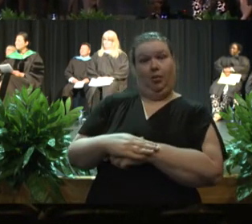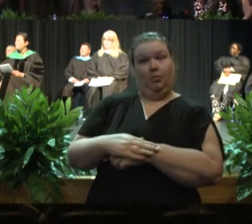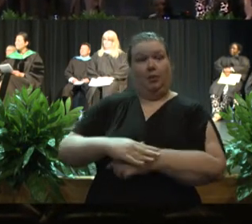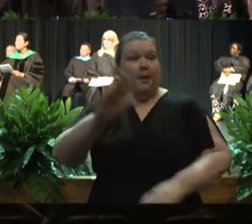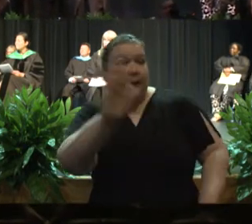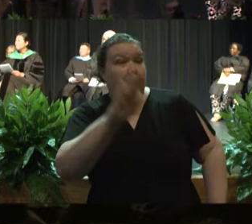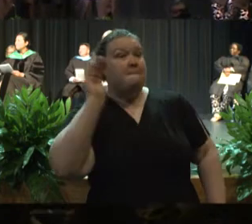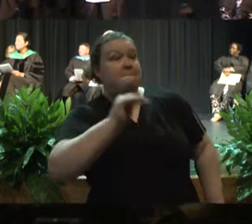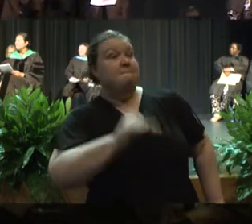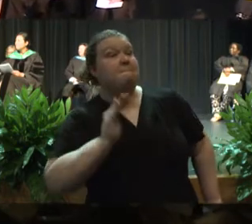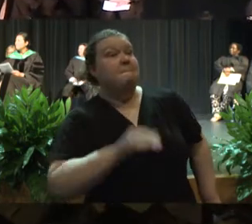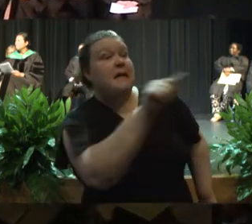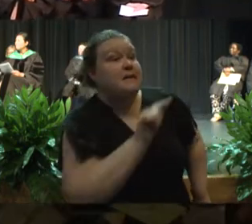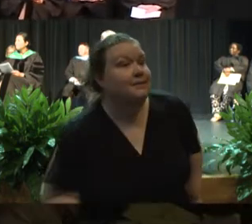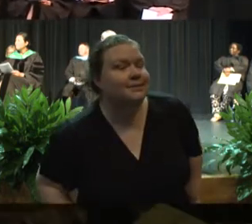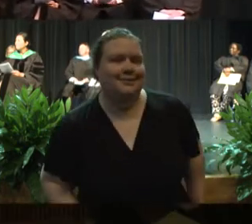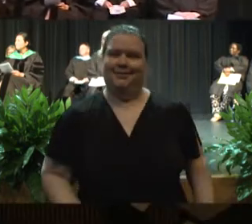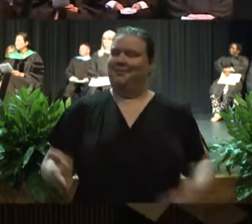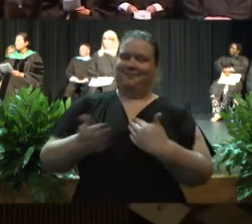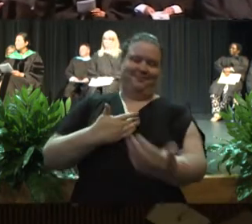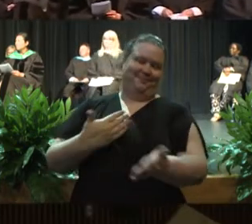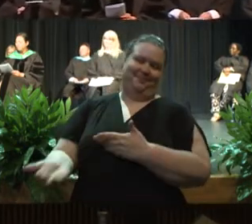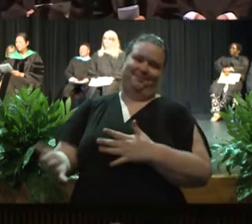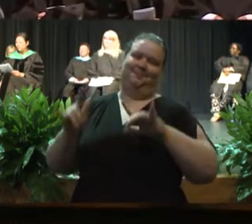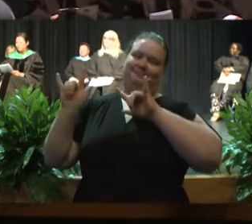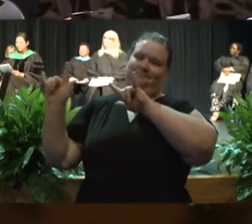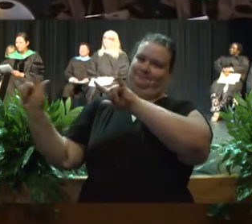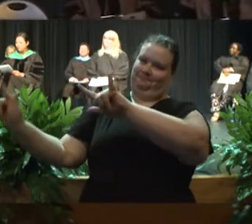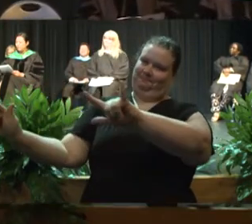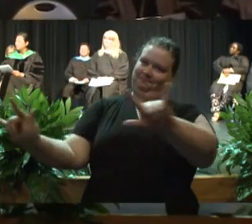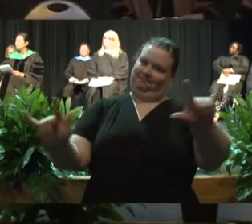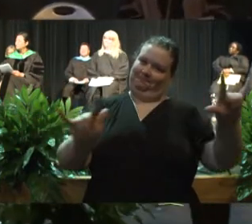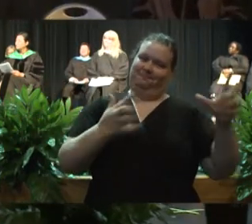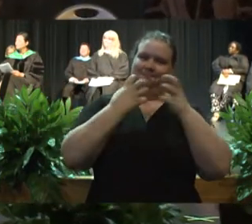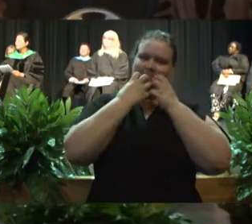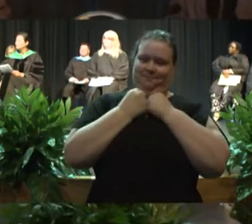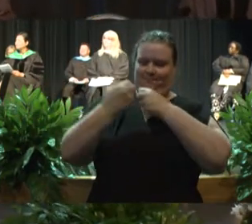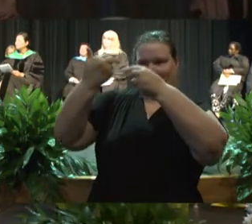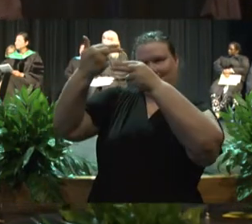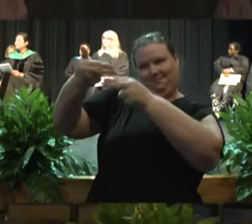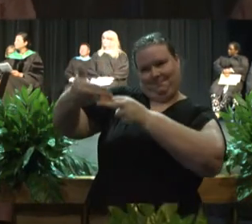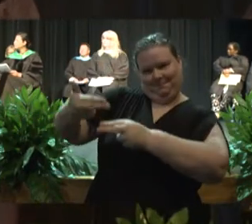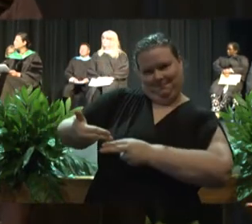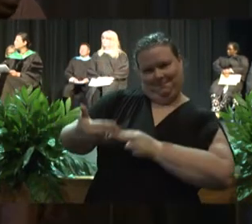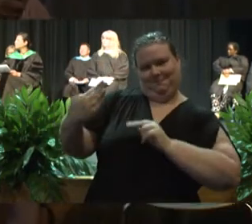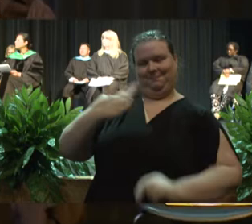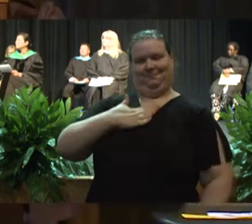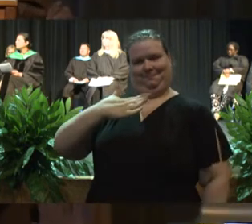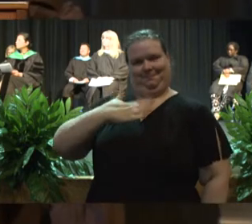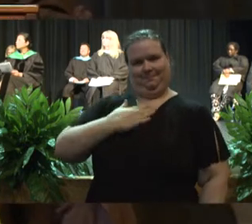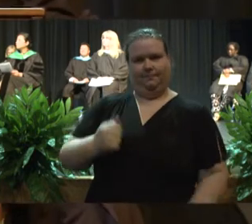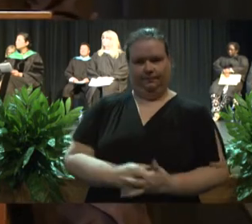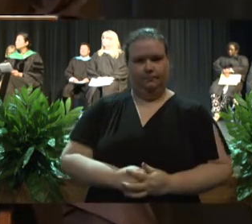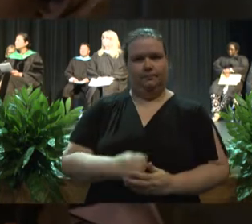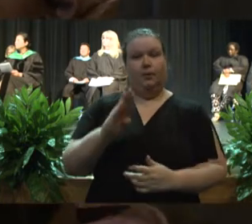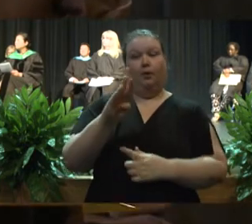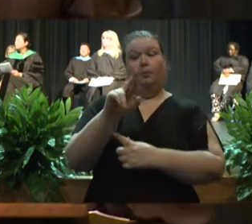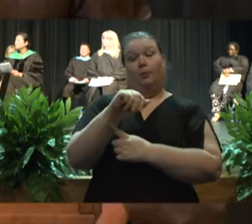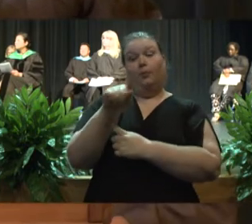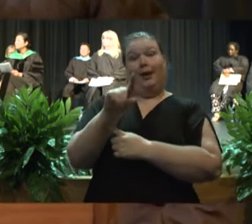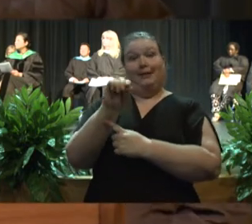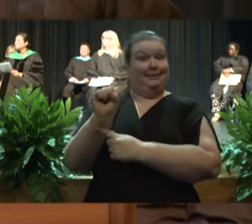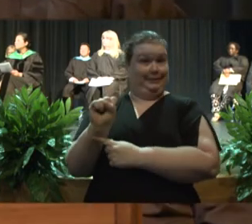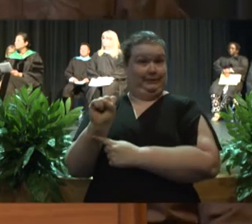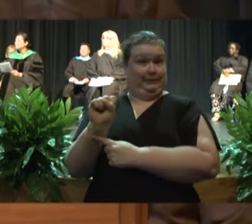or even just plain old Miss. I love each and every one the same. Our mission at Brazos is to provide